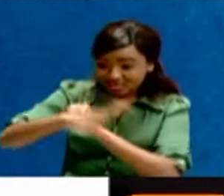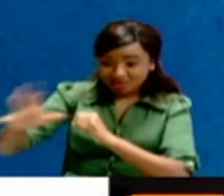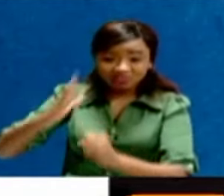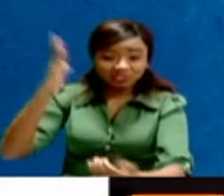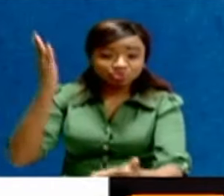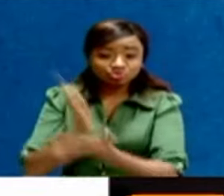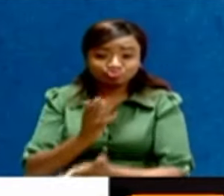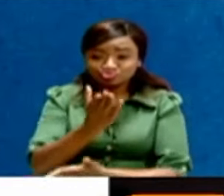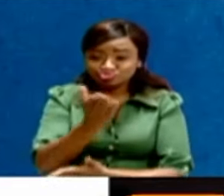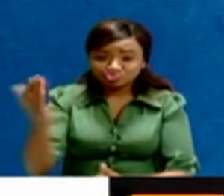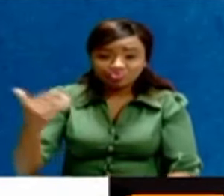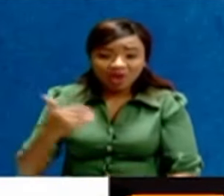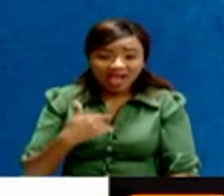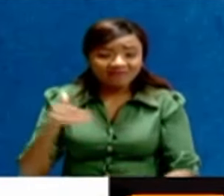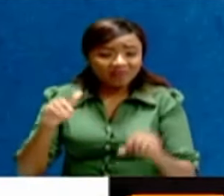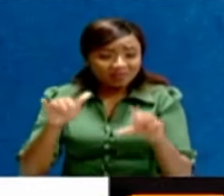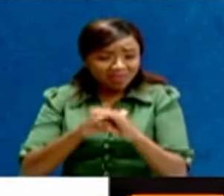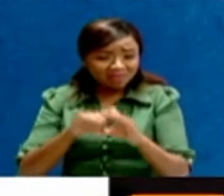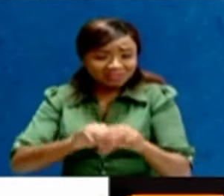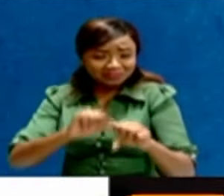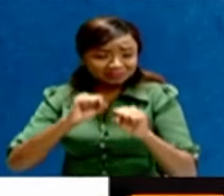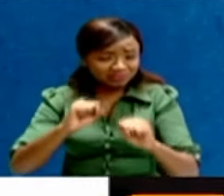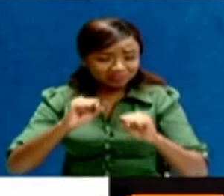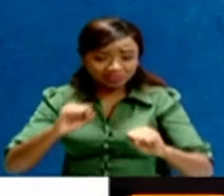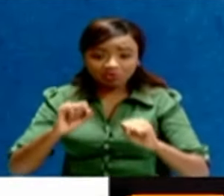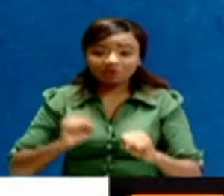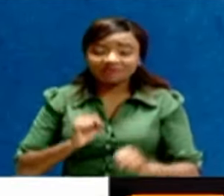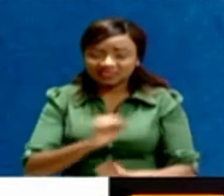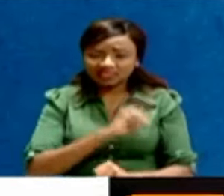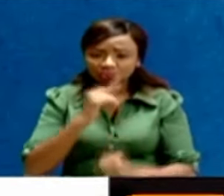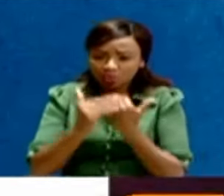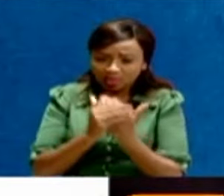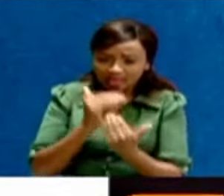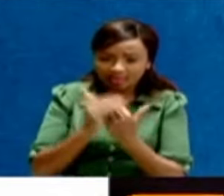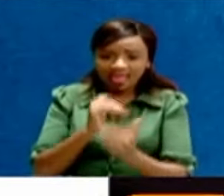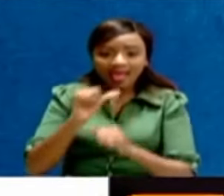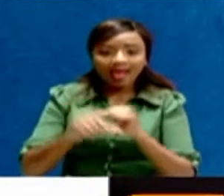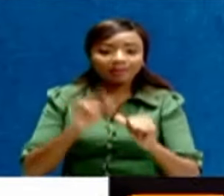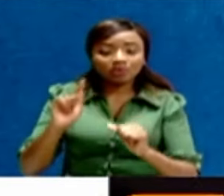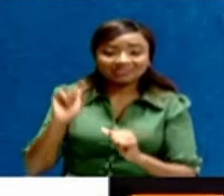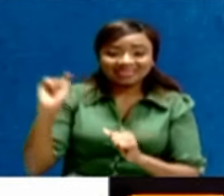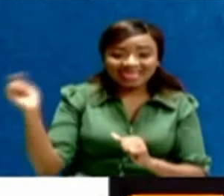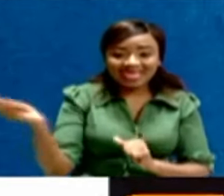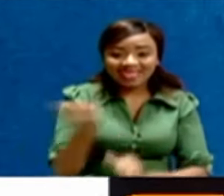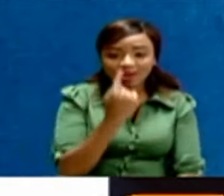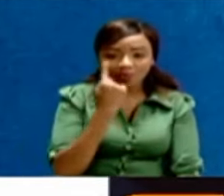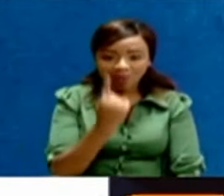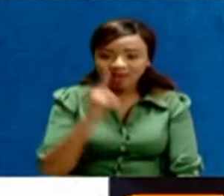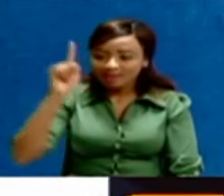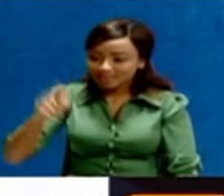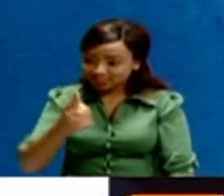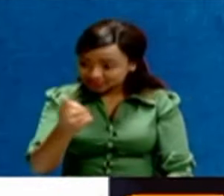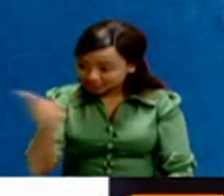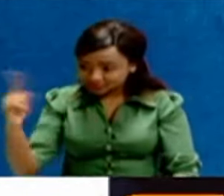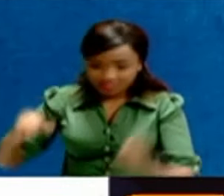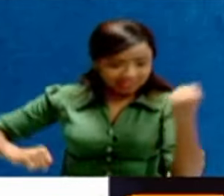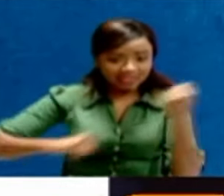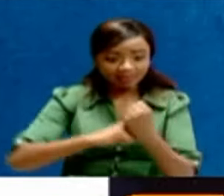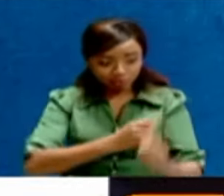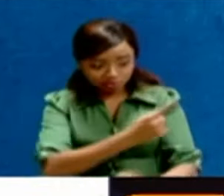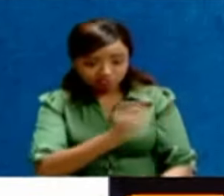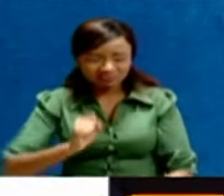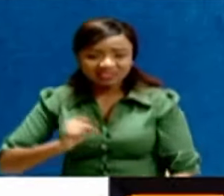distinguished members of the Senate who care about this nation, who care about one Kenya, and you should always support them. There's no